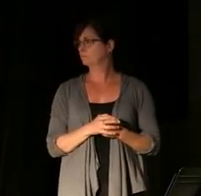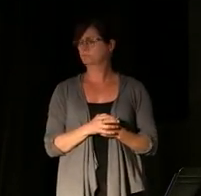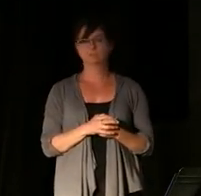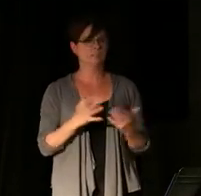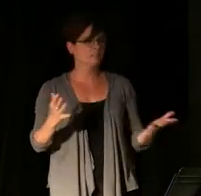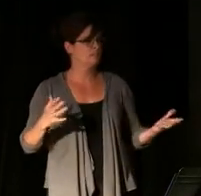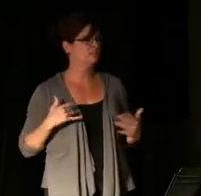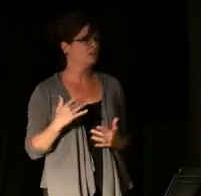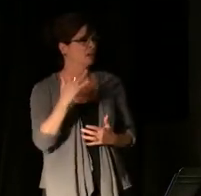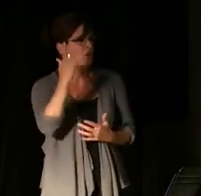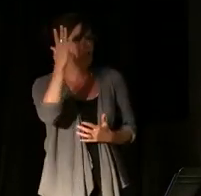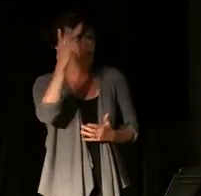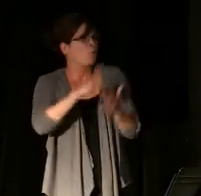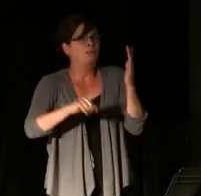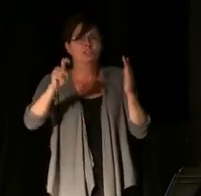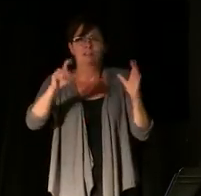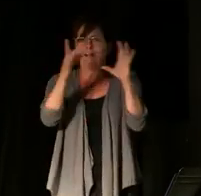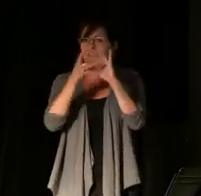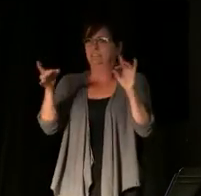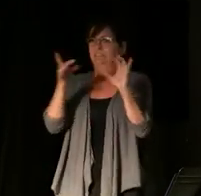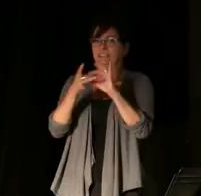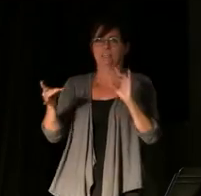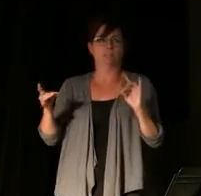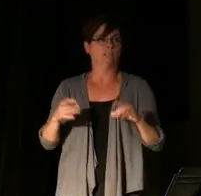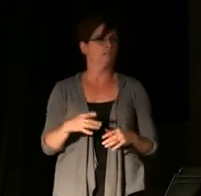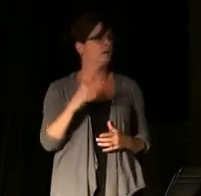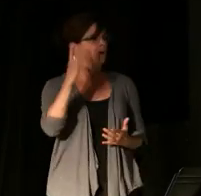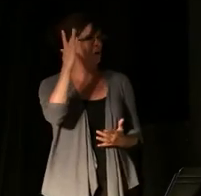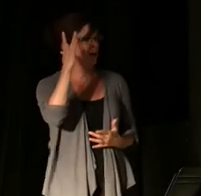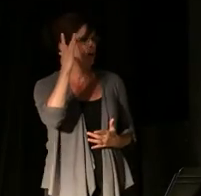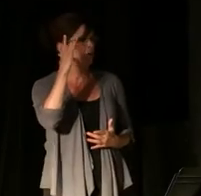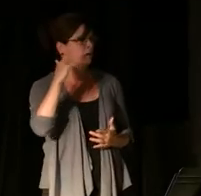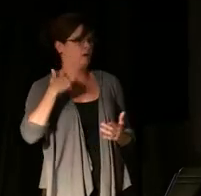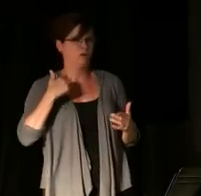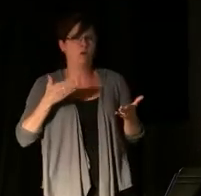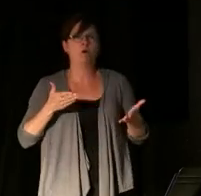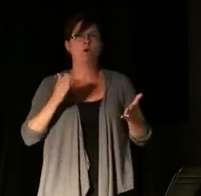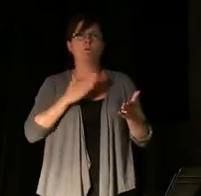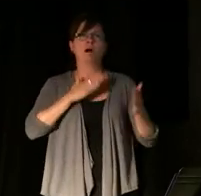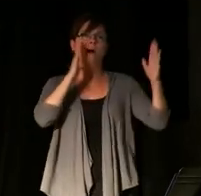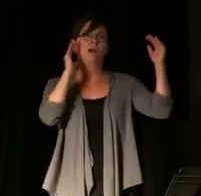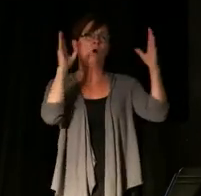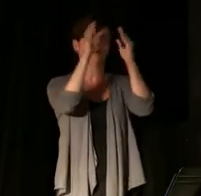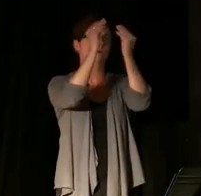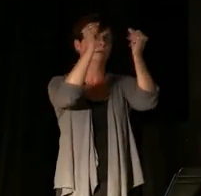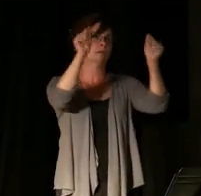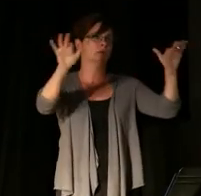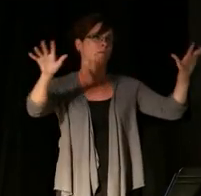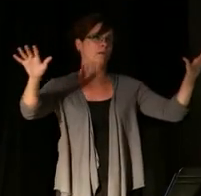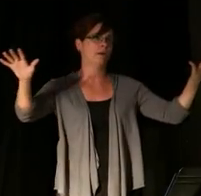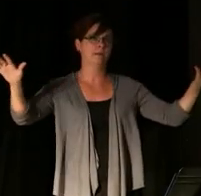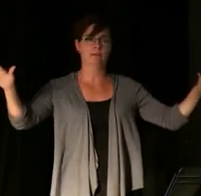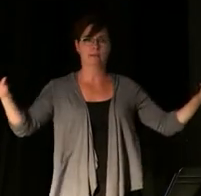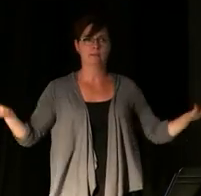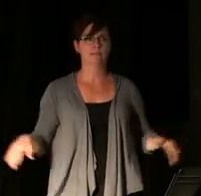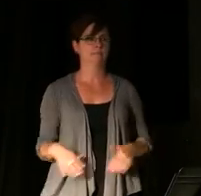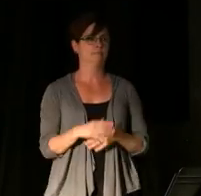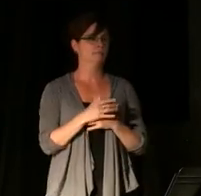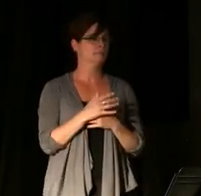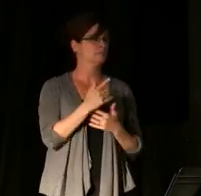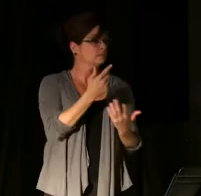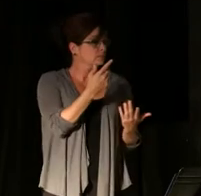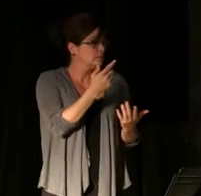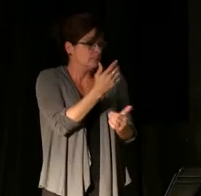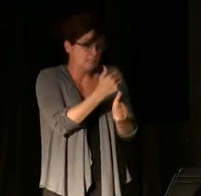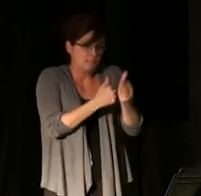What should I say? Why do I let my hopes, they fly away?